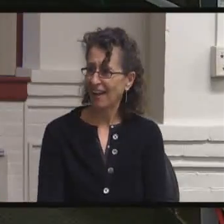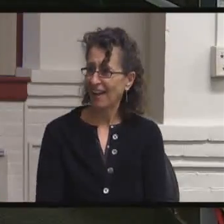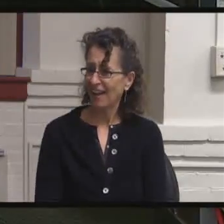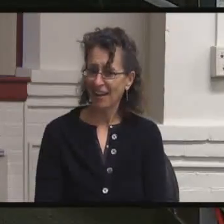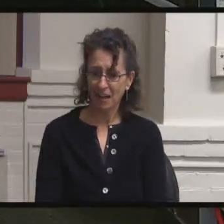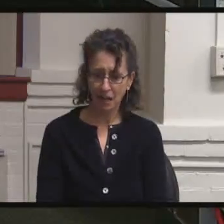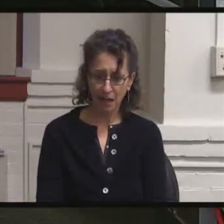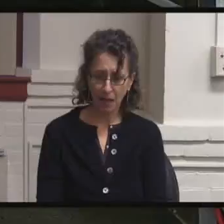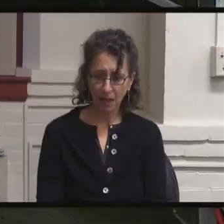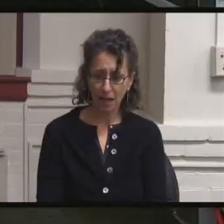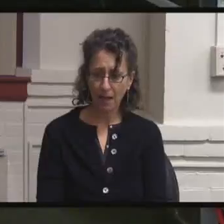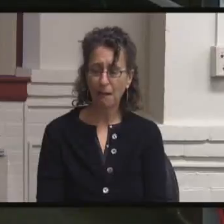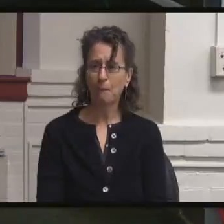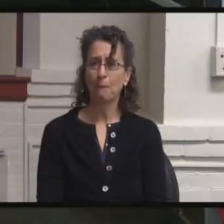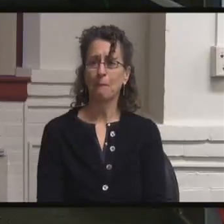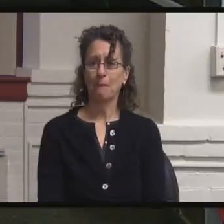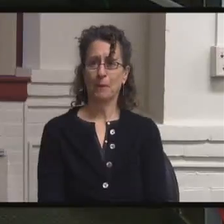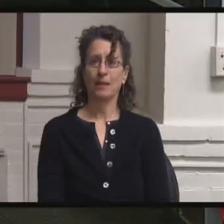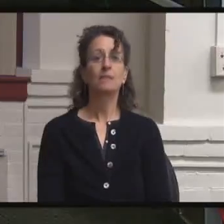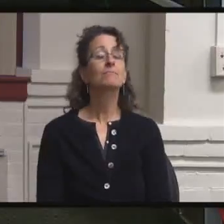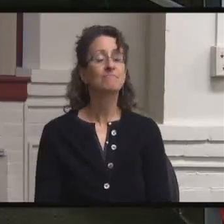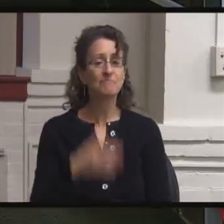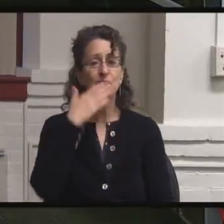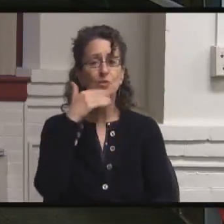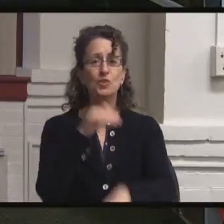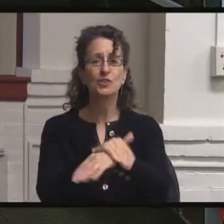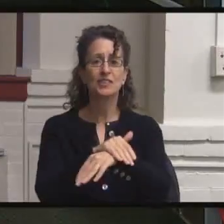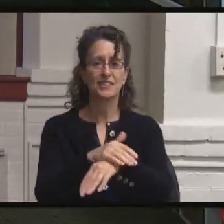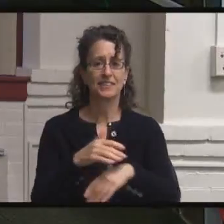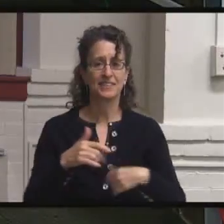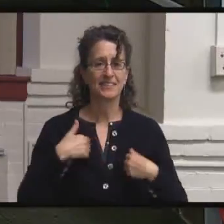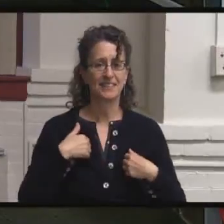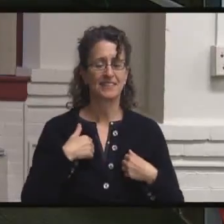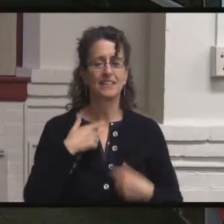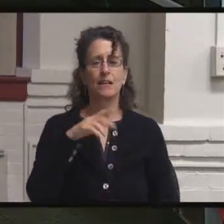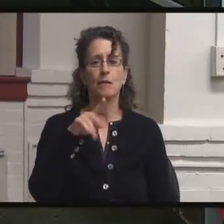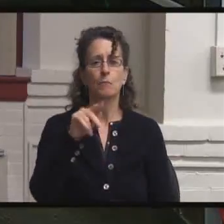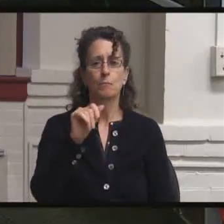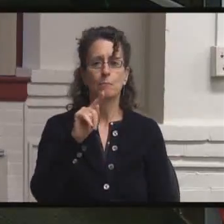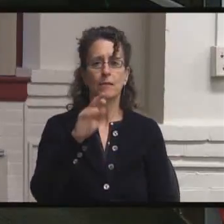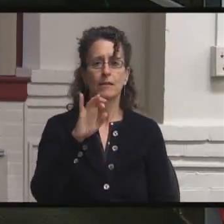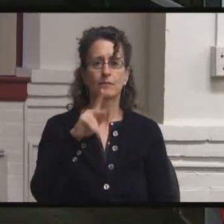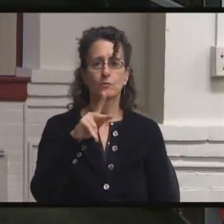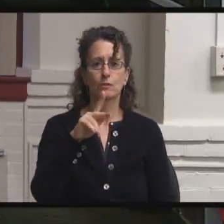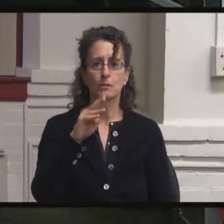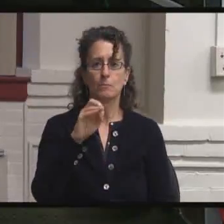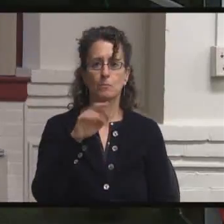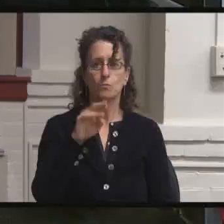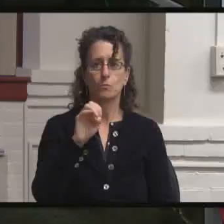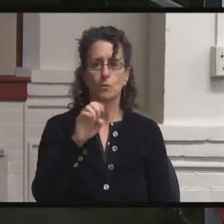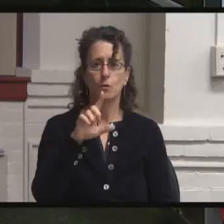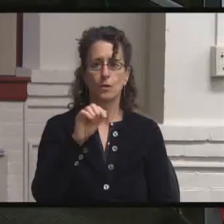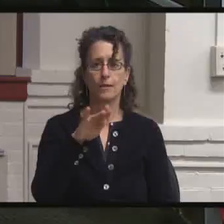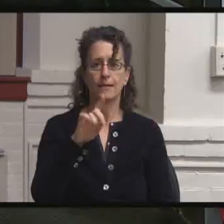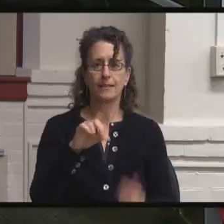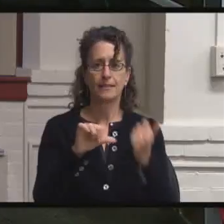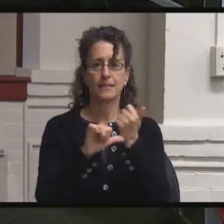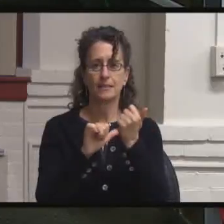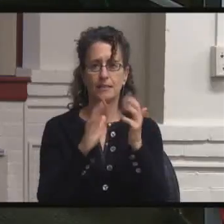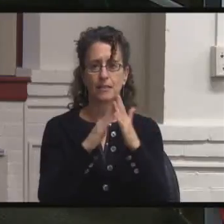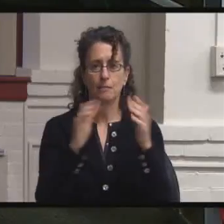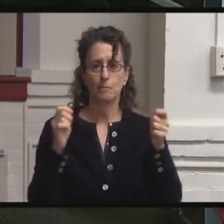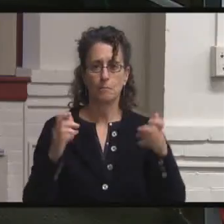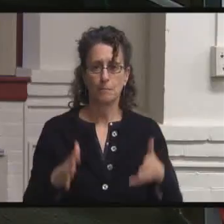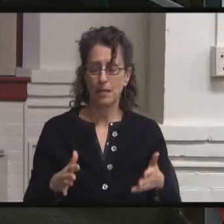Let's go ahead. So, good evening. Patrick Moreland, Assistant Town Manager, and I've brought some colleagues here. You can